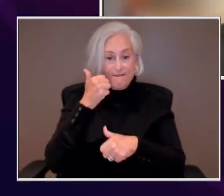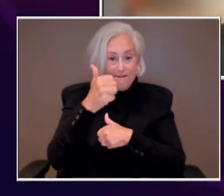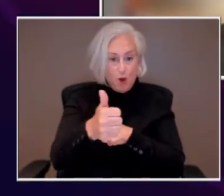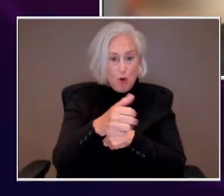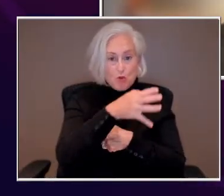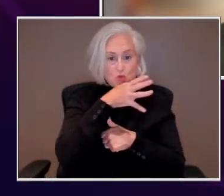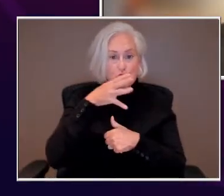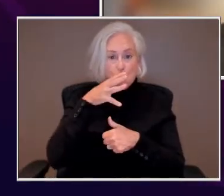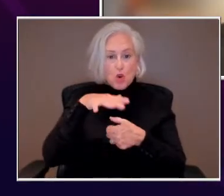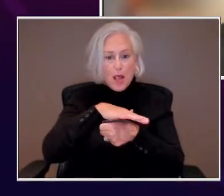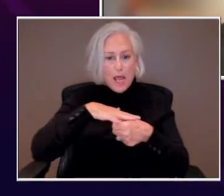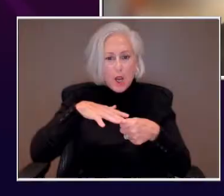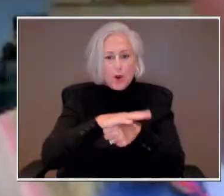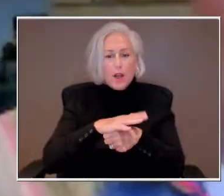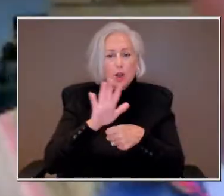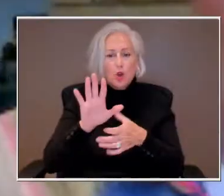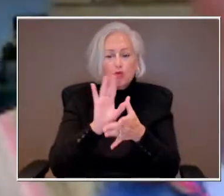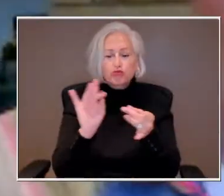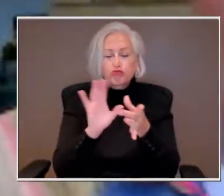be?